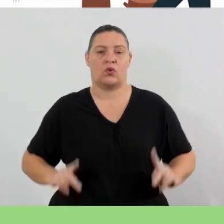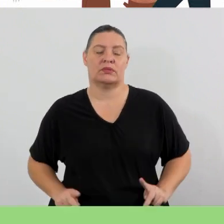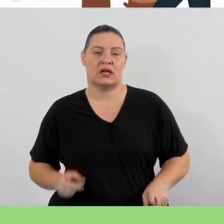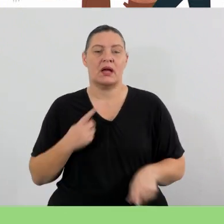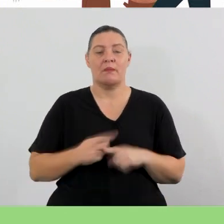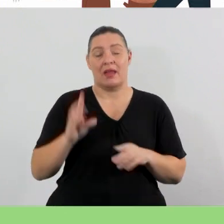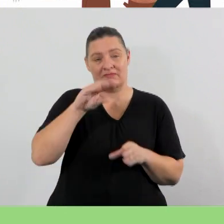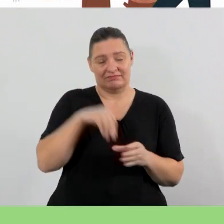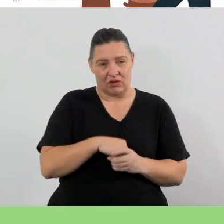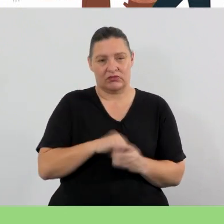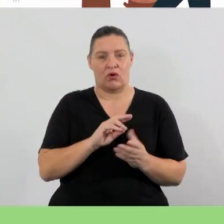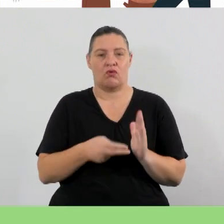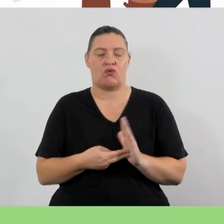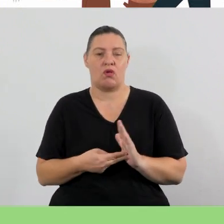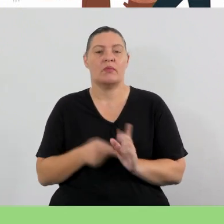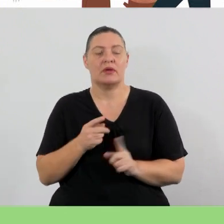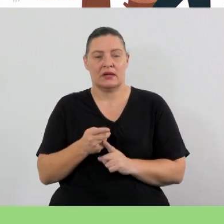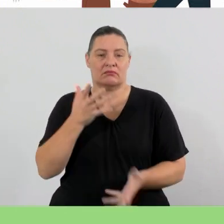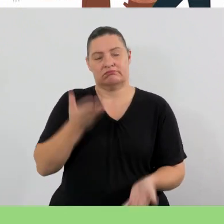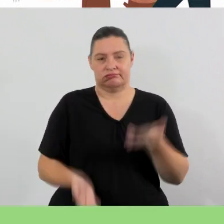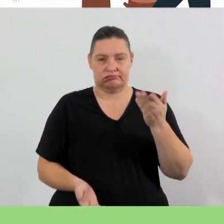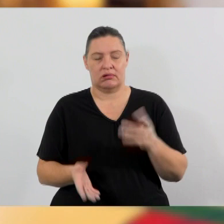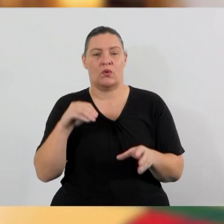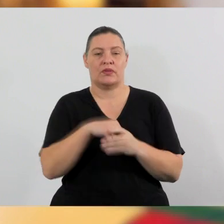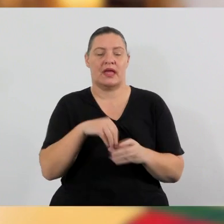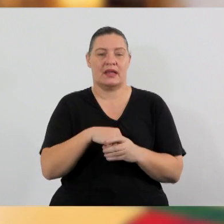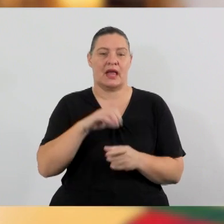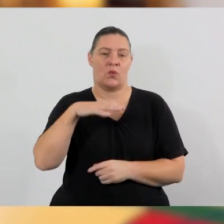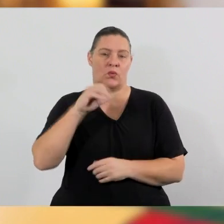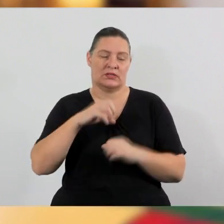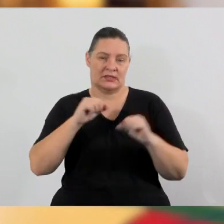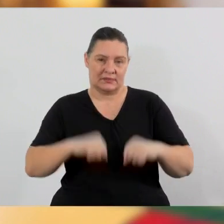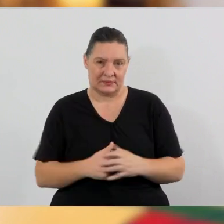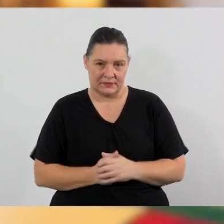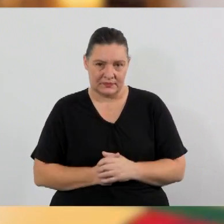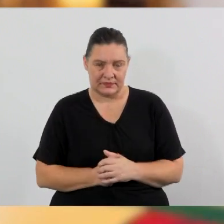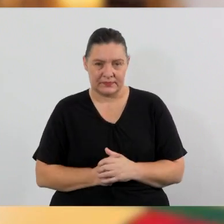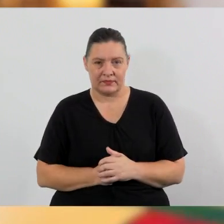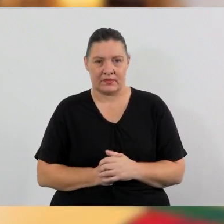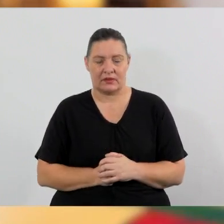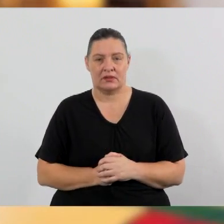beings play a major role in causing an imbalance in the ecosystem.